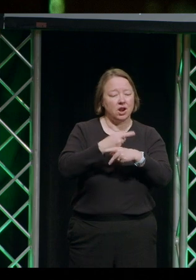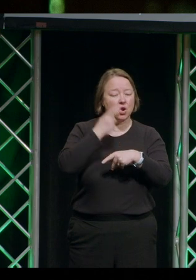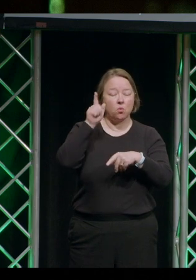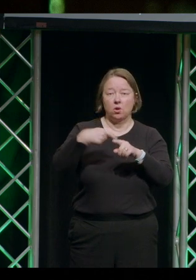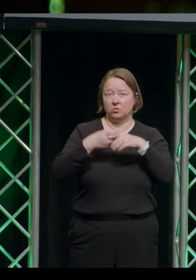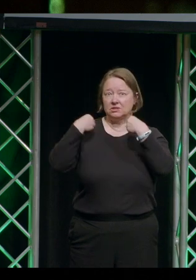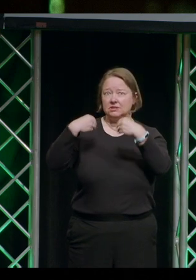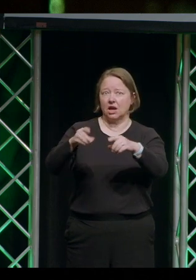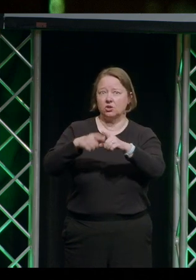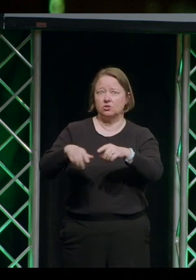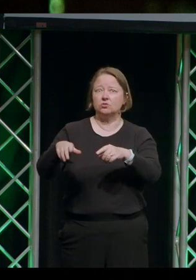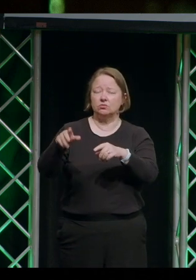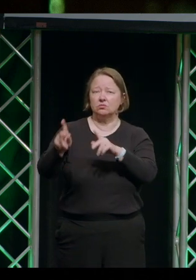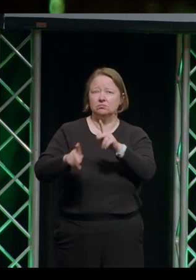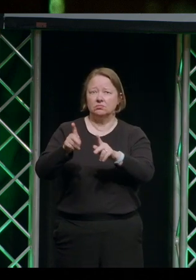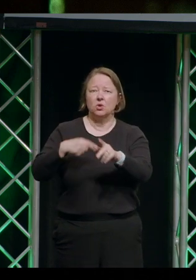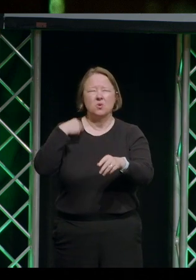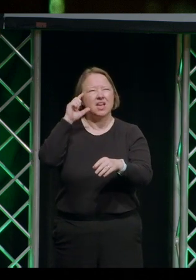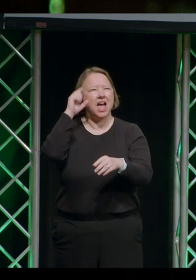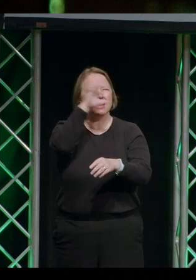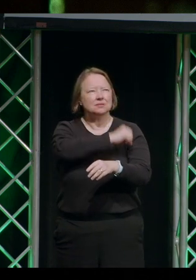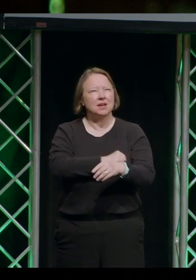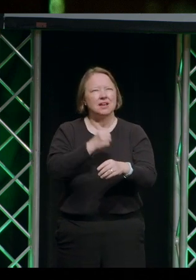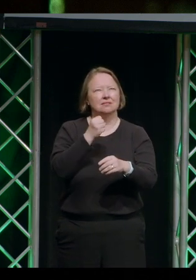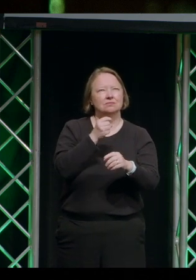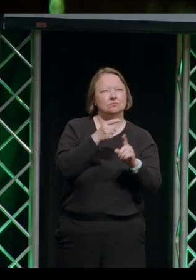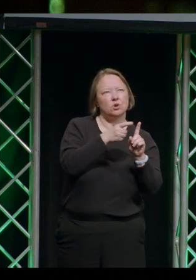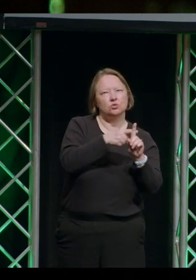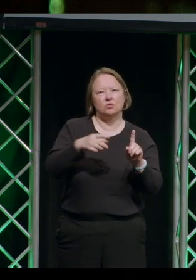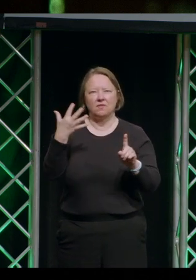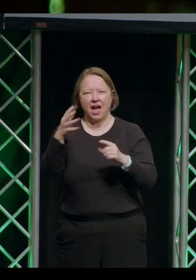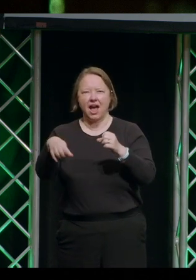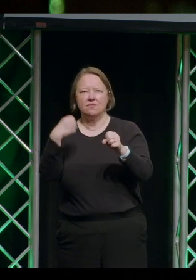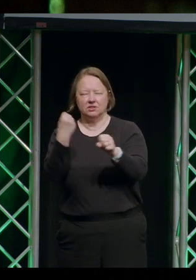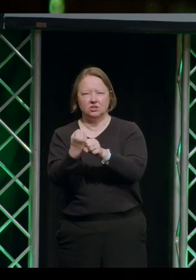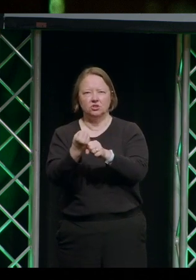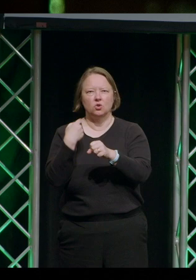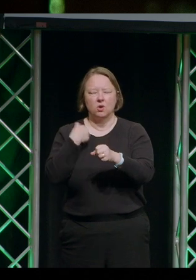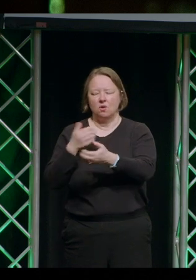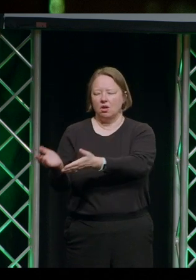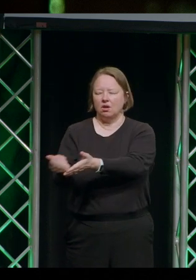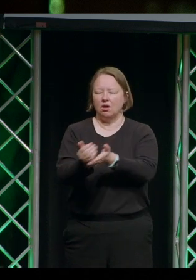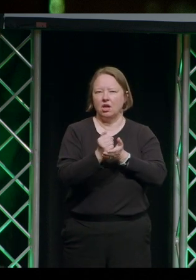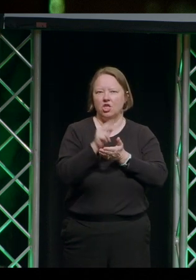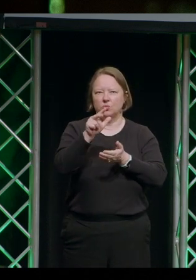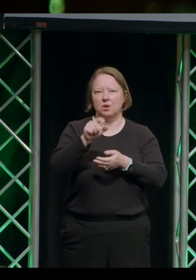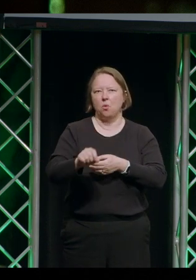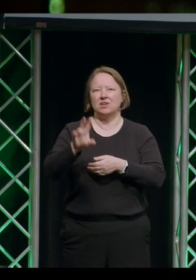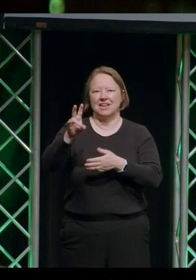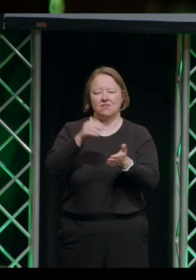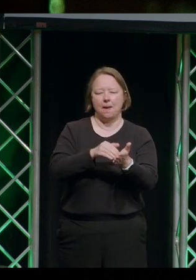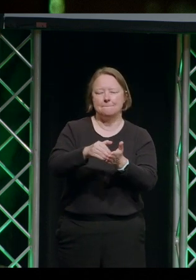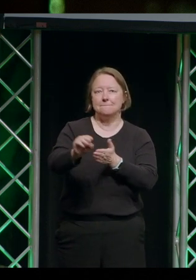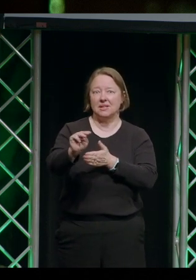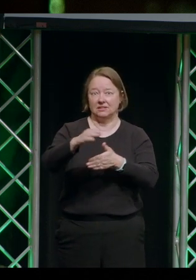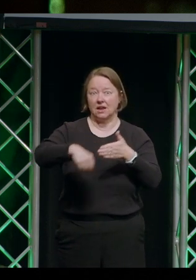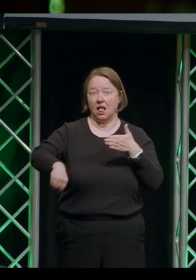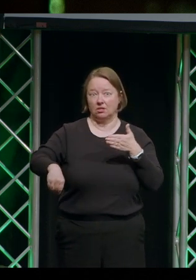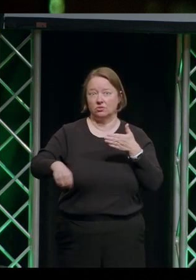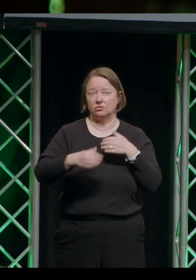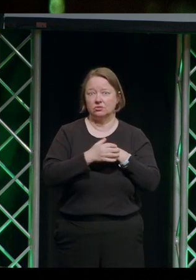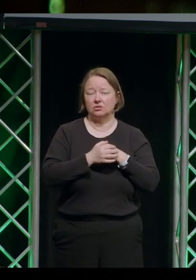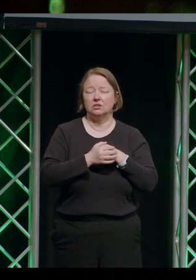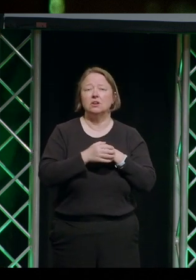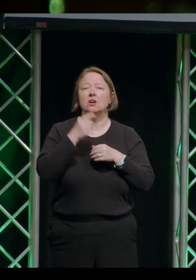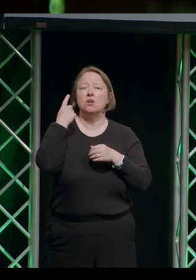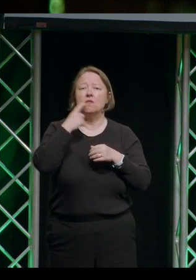market, we estimate that within the first 5 years of releasing it, we will rank in a net revenue of $3.7 million.